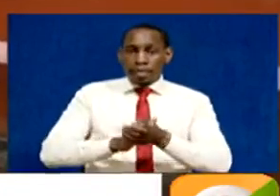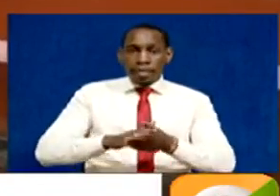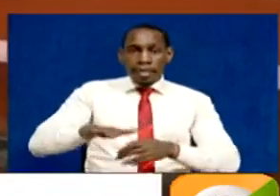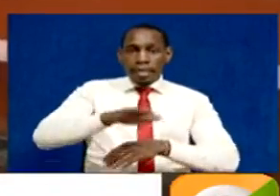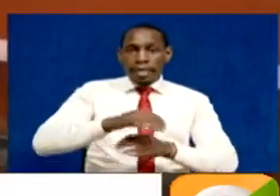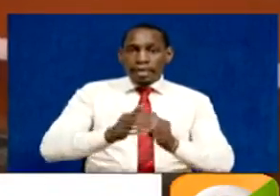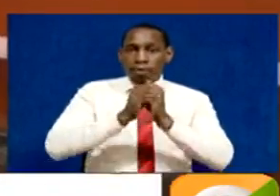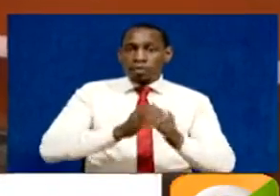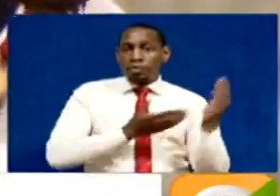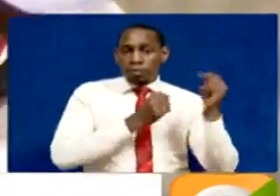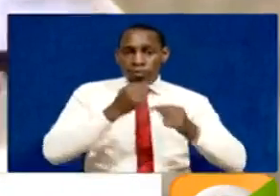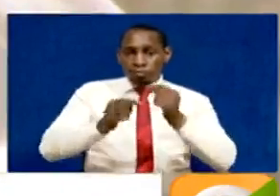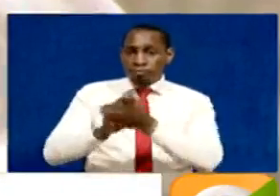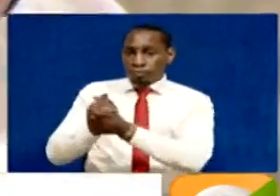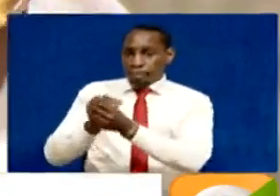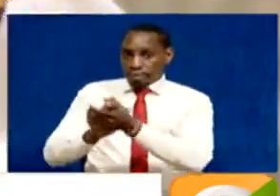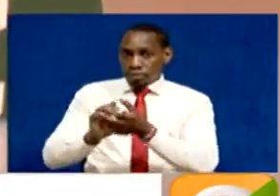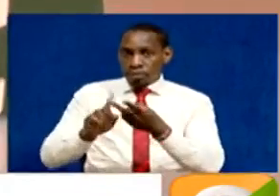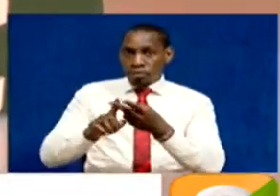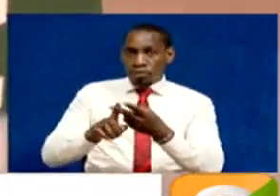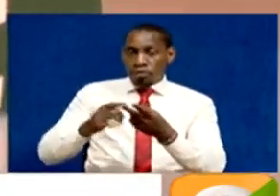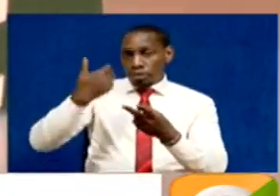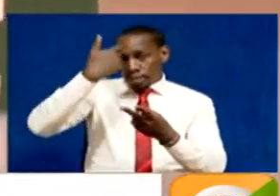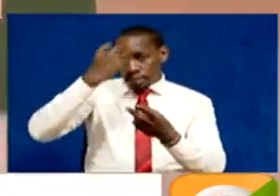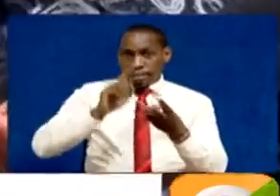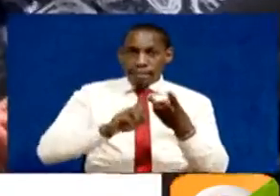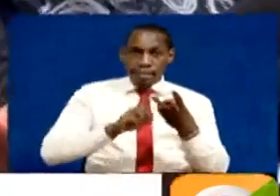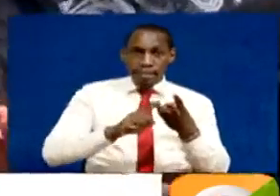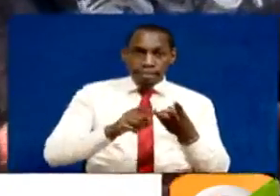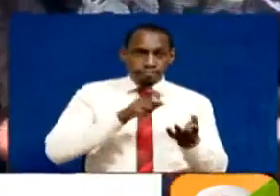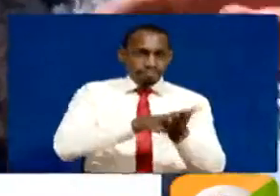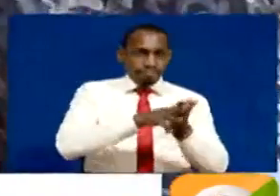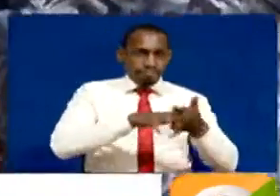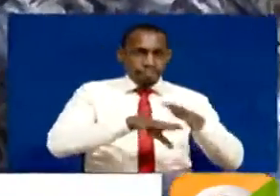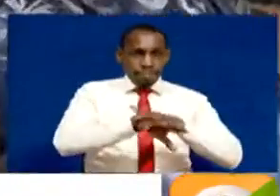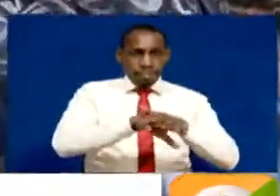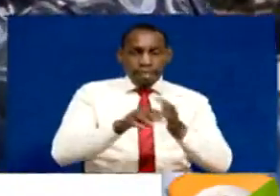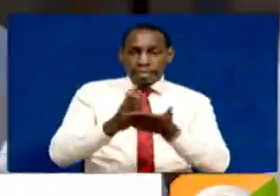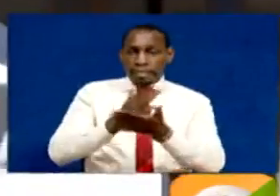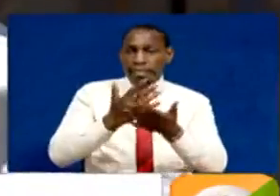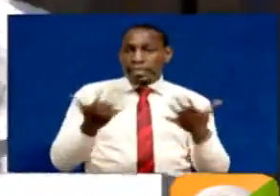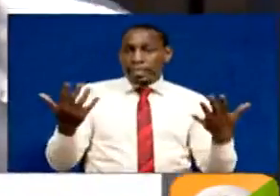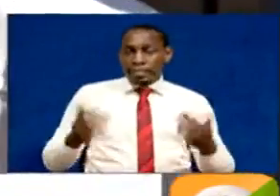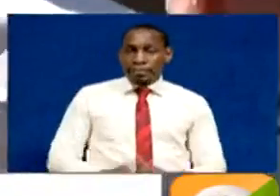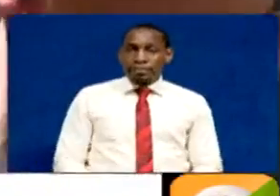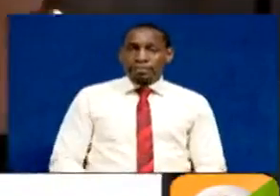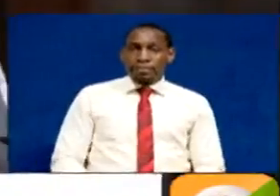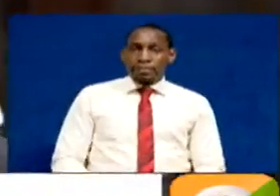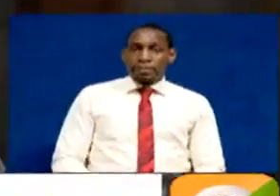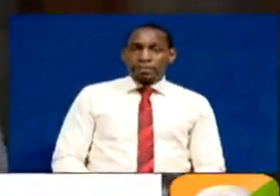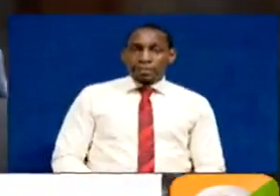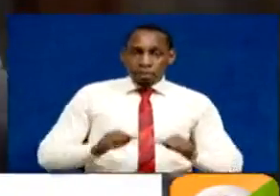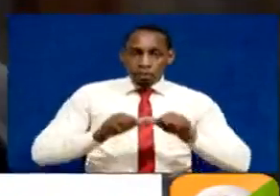will be expected to observe hand washing, temperature screening, and sanitization of shared items. We still